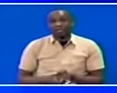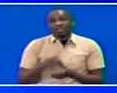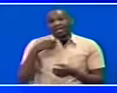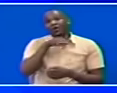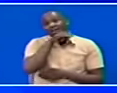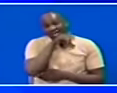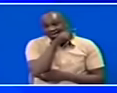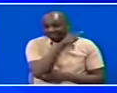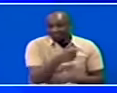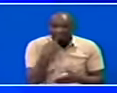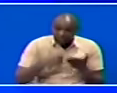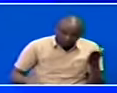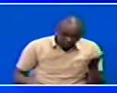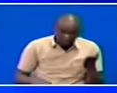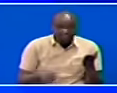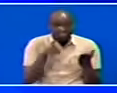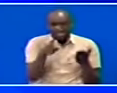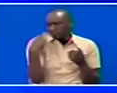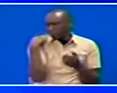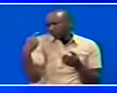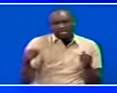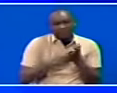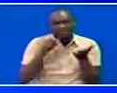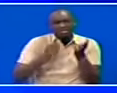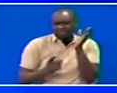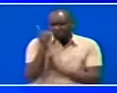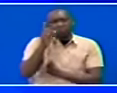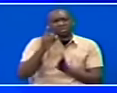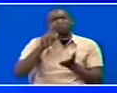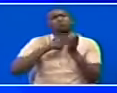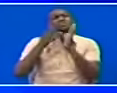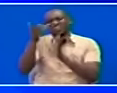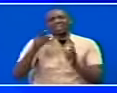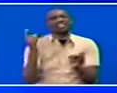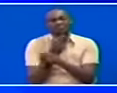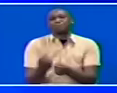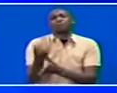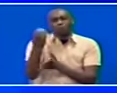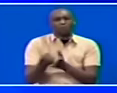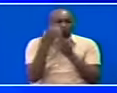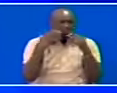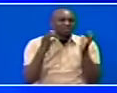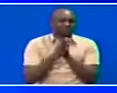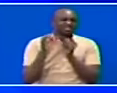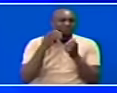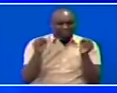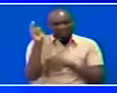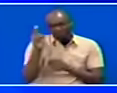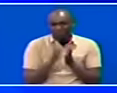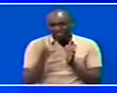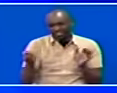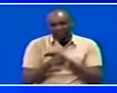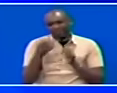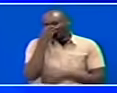Leader Raila Odinga says the recent development projects launched in various parts of the country by President Uhuru Kenyatta and his deputy